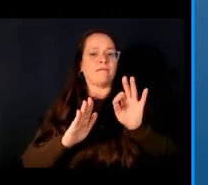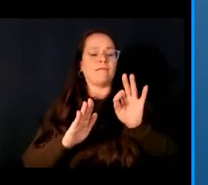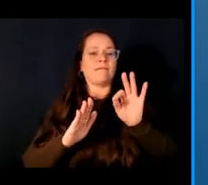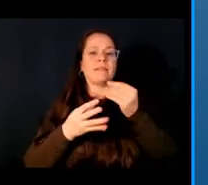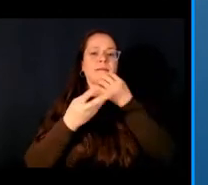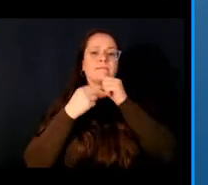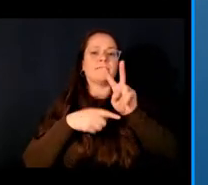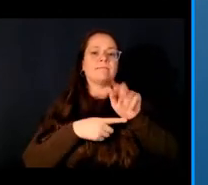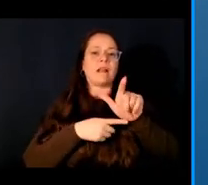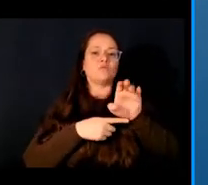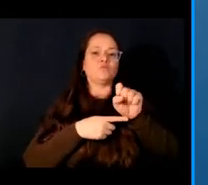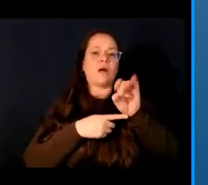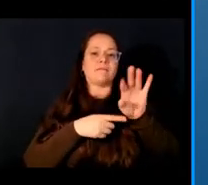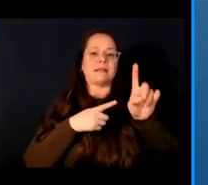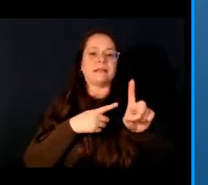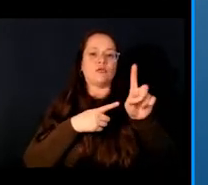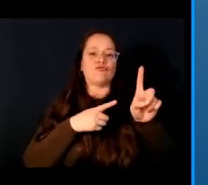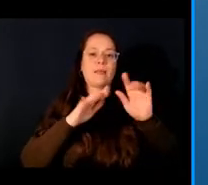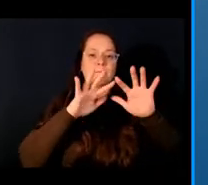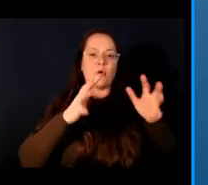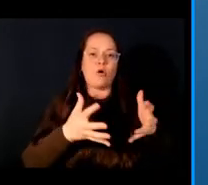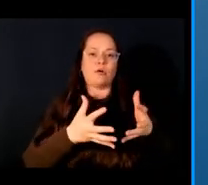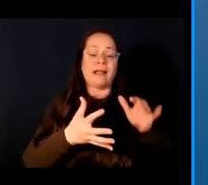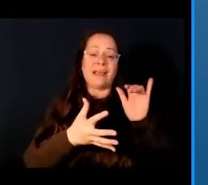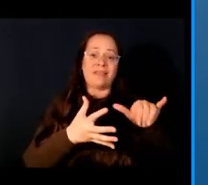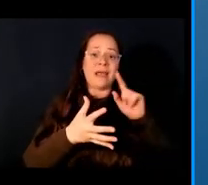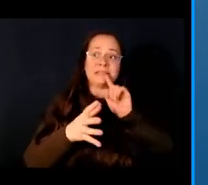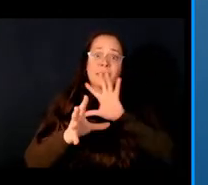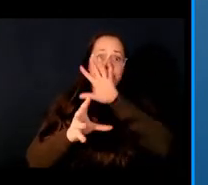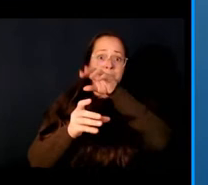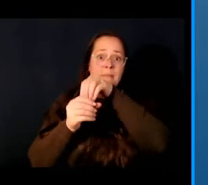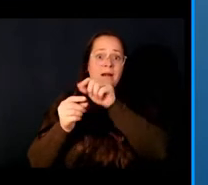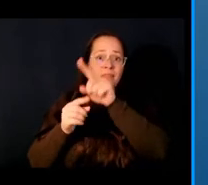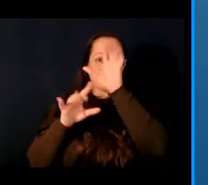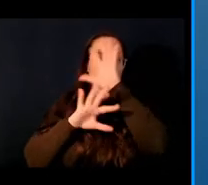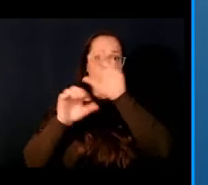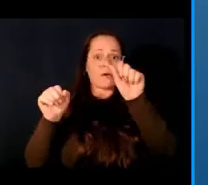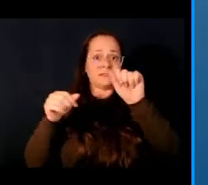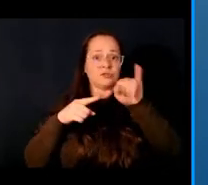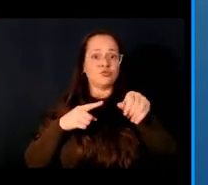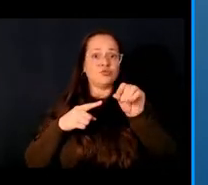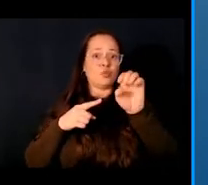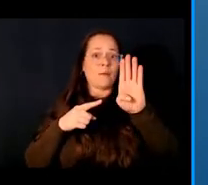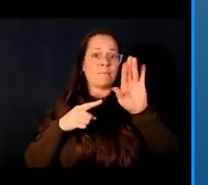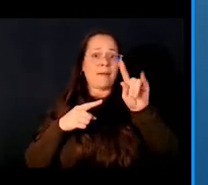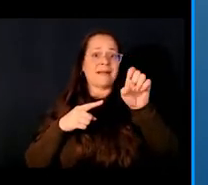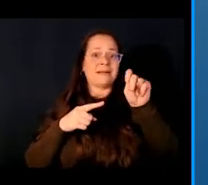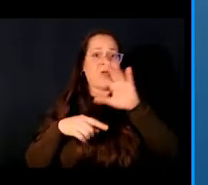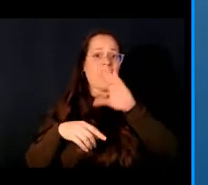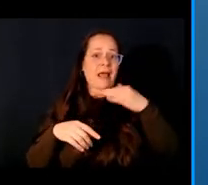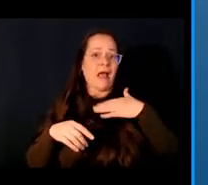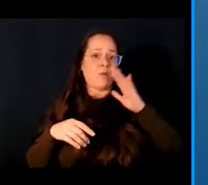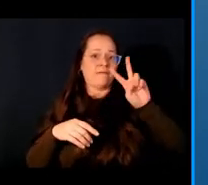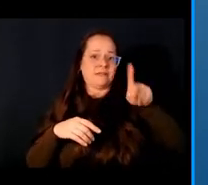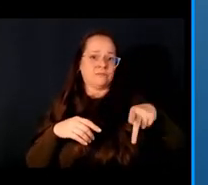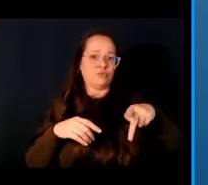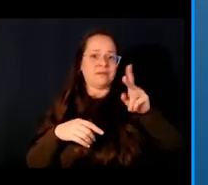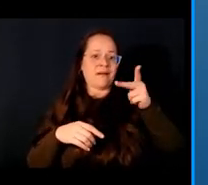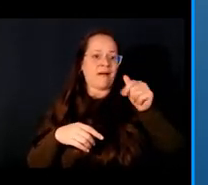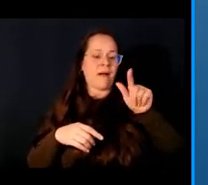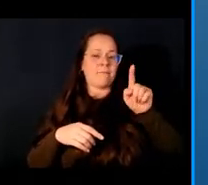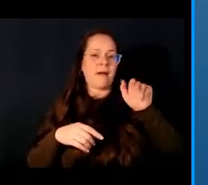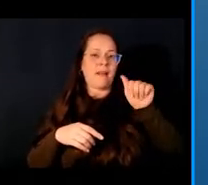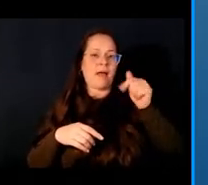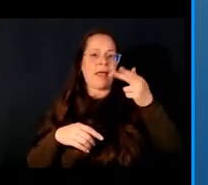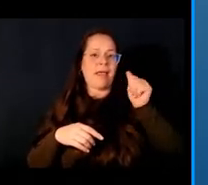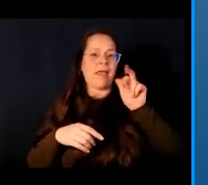Party which is embodied by our president of the United States Joe Biden and our vice president Kamala Harris I